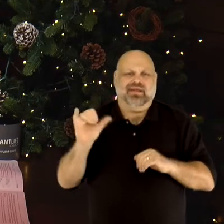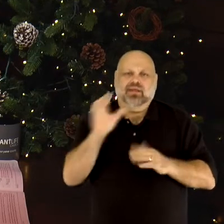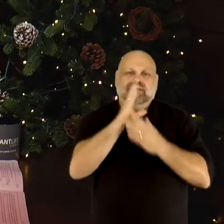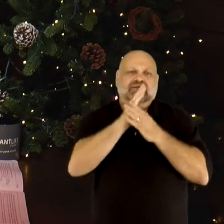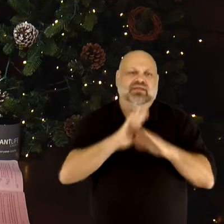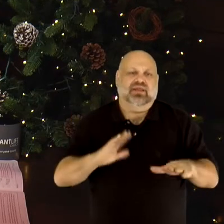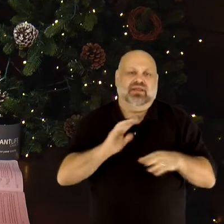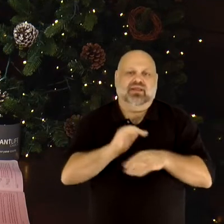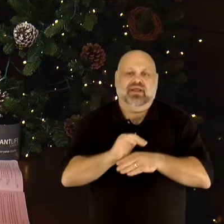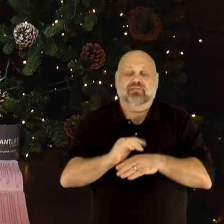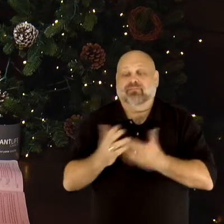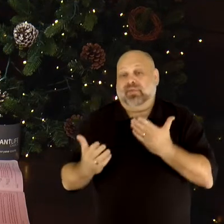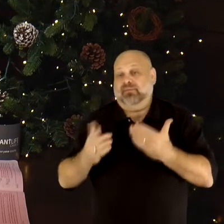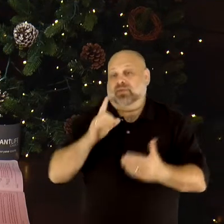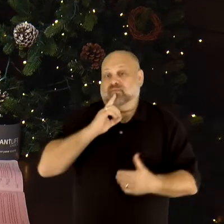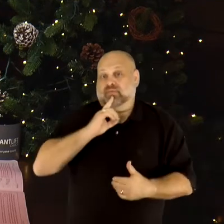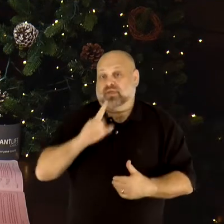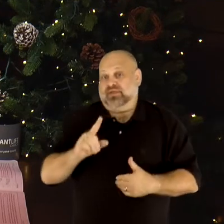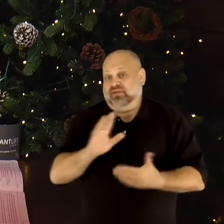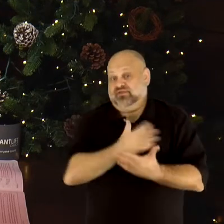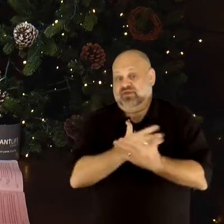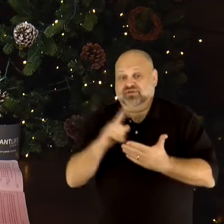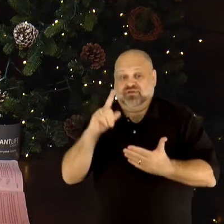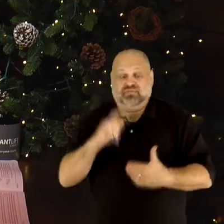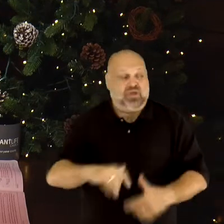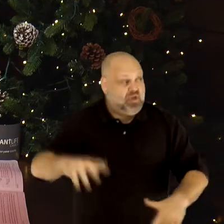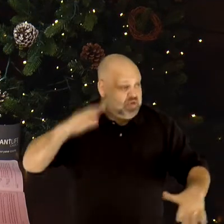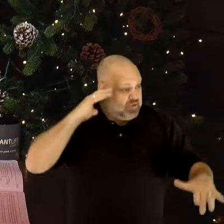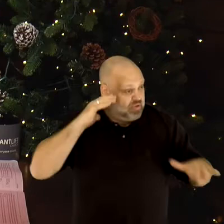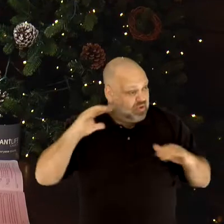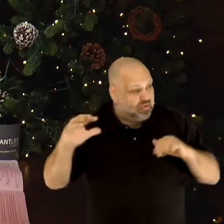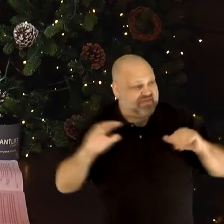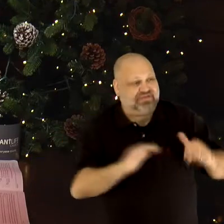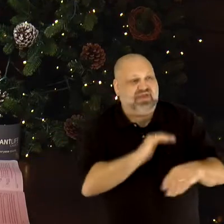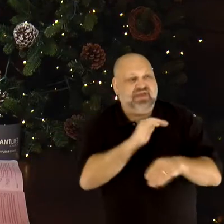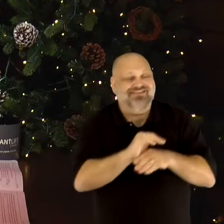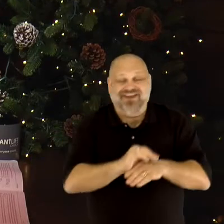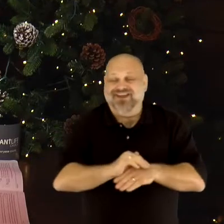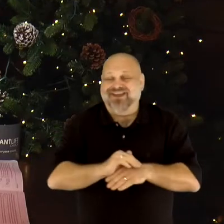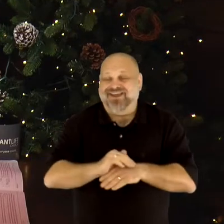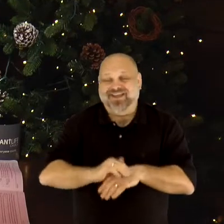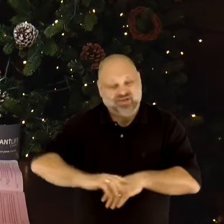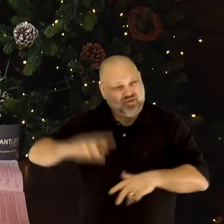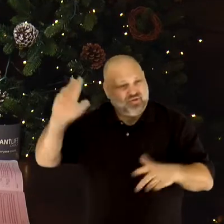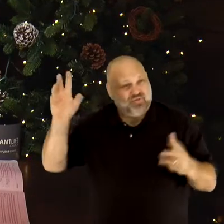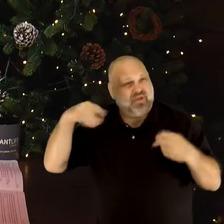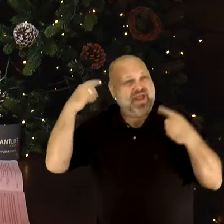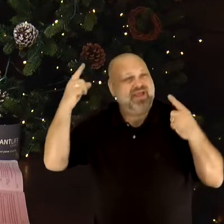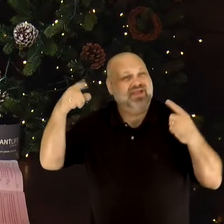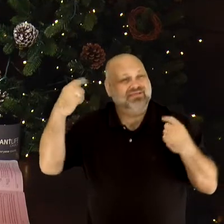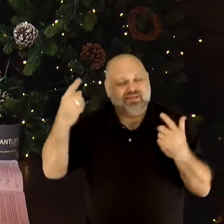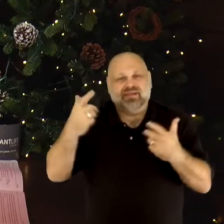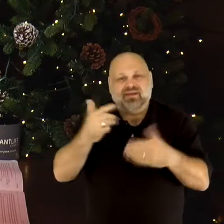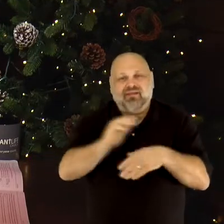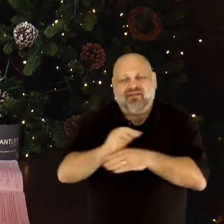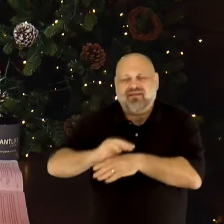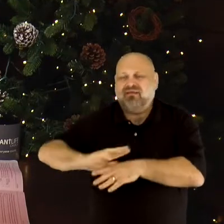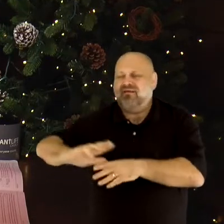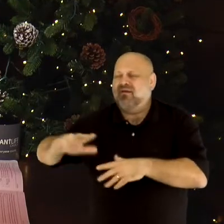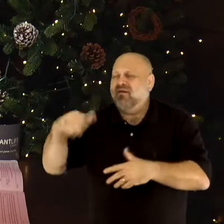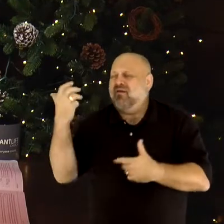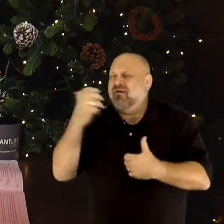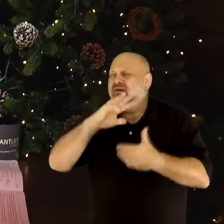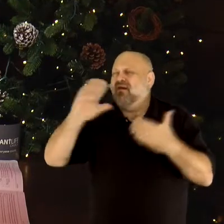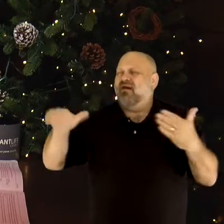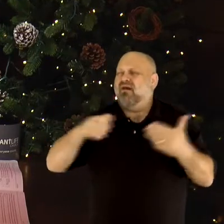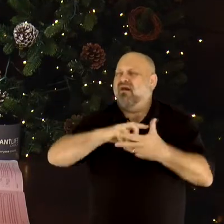know, maybe the song really should have been noisy night, crazy night, all